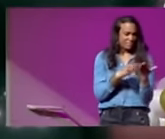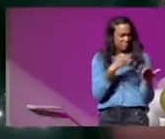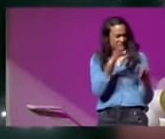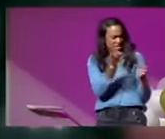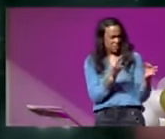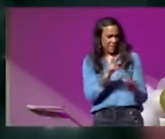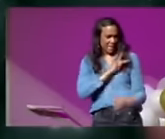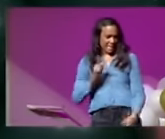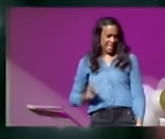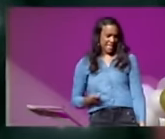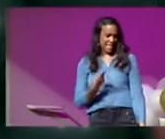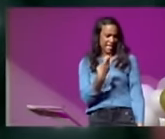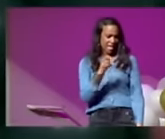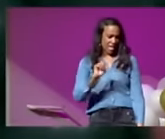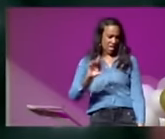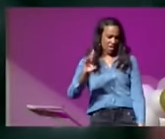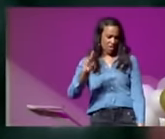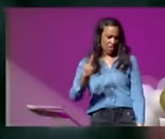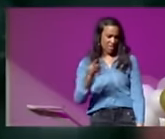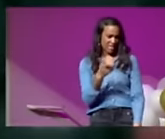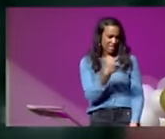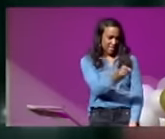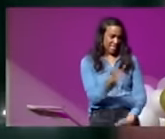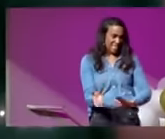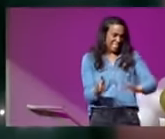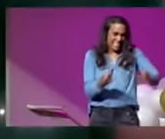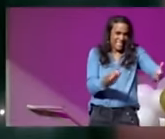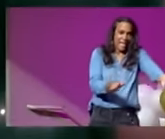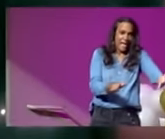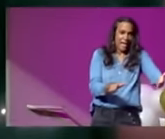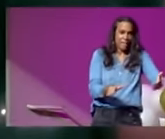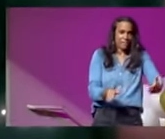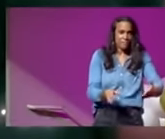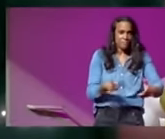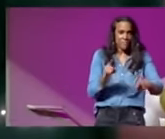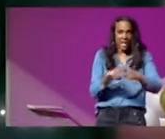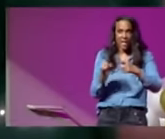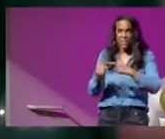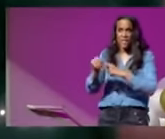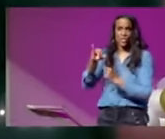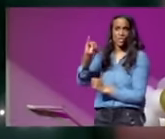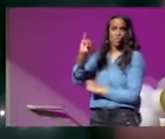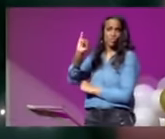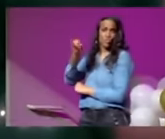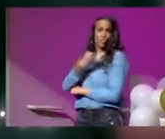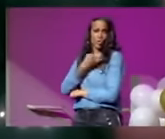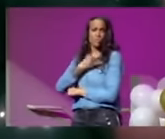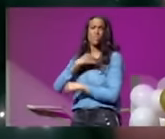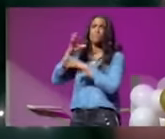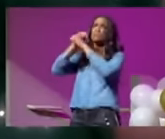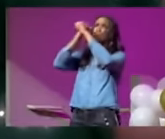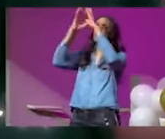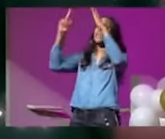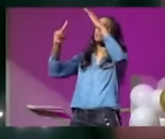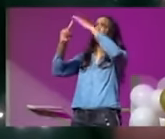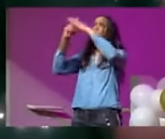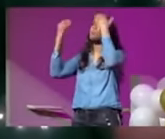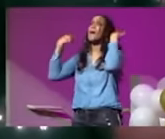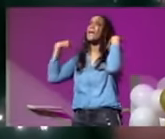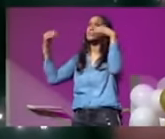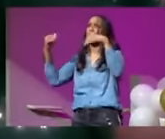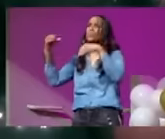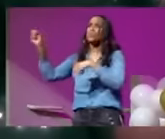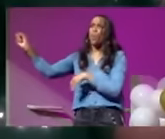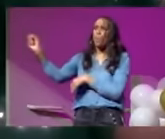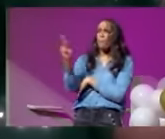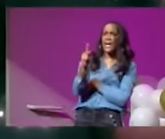Herod dies, that's when the Bible says a dream comes to Joseph. You can head back to Israel, only